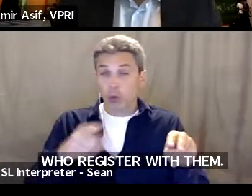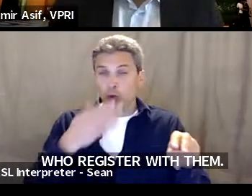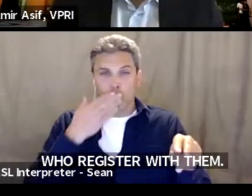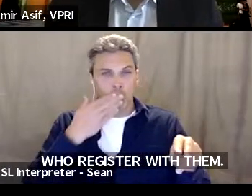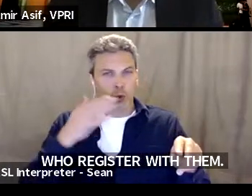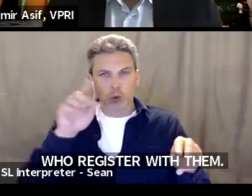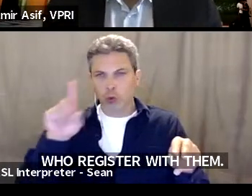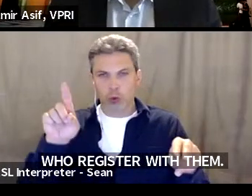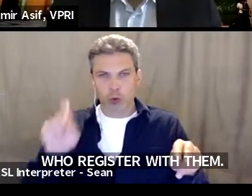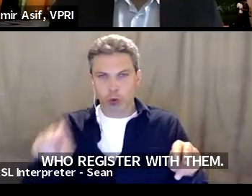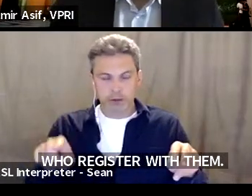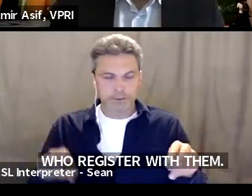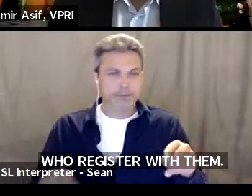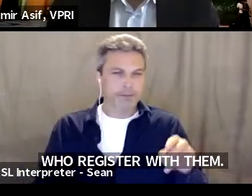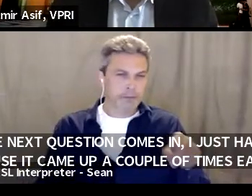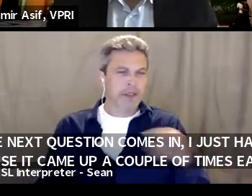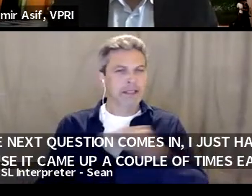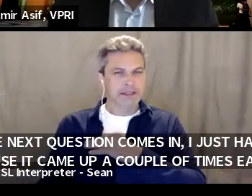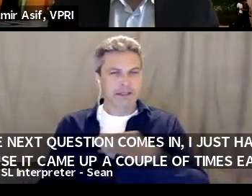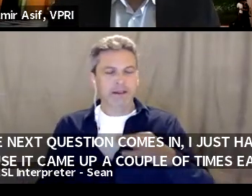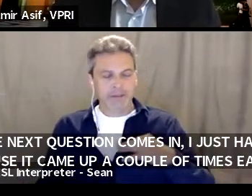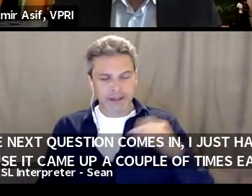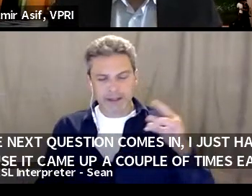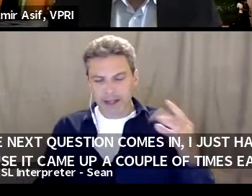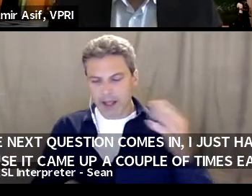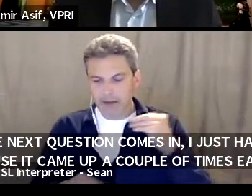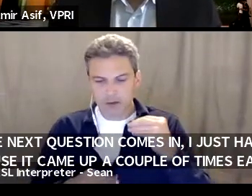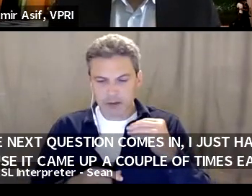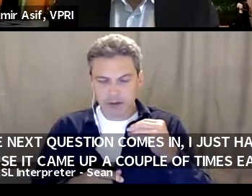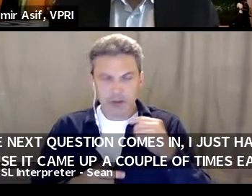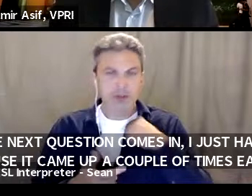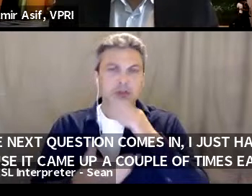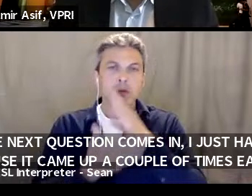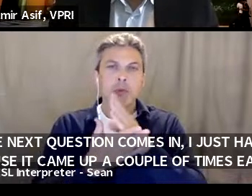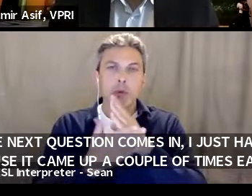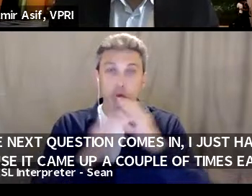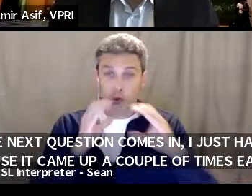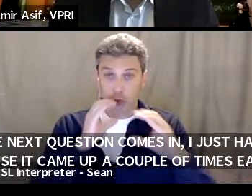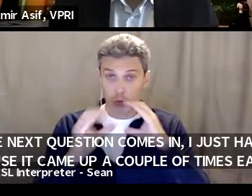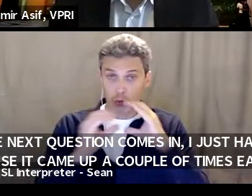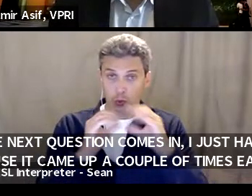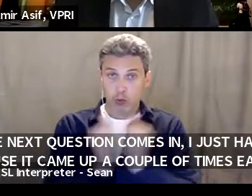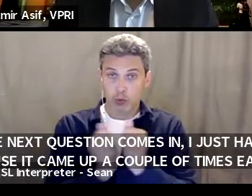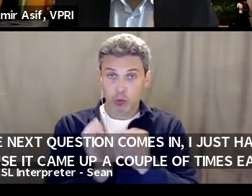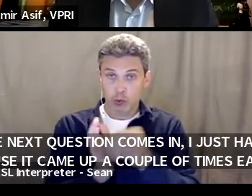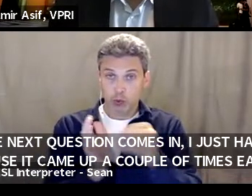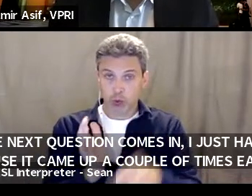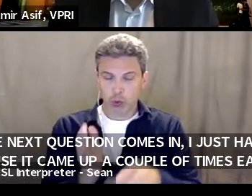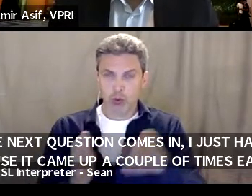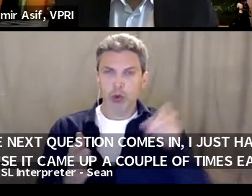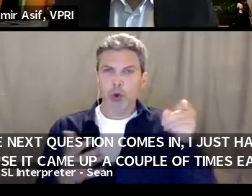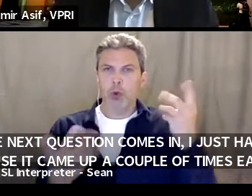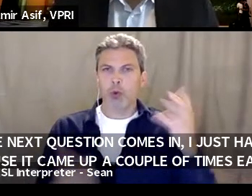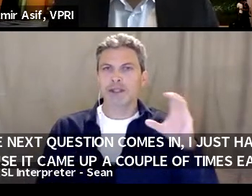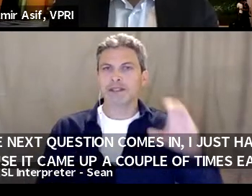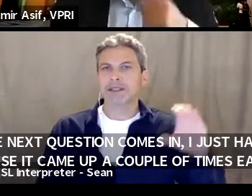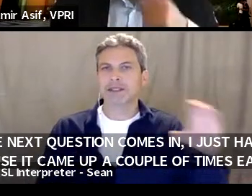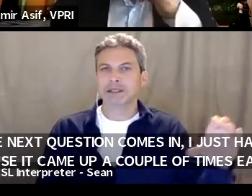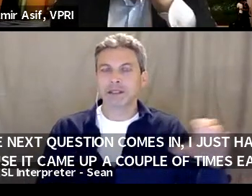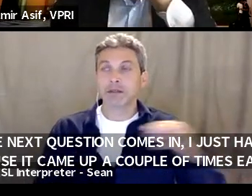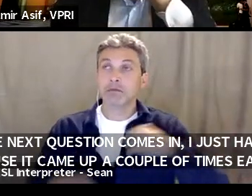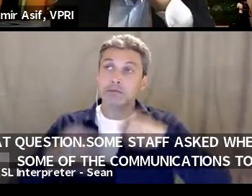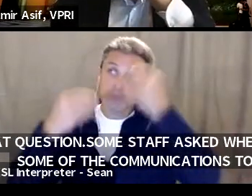staff asked, when I referred to some of the communications to students, could we copy them? So instead, what I